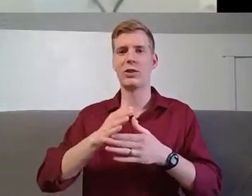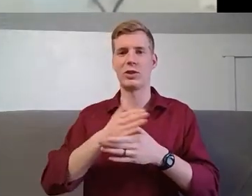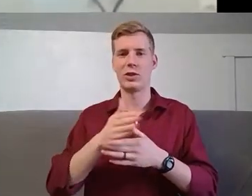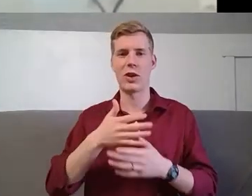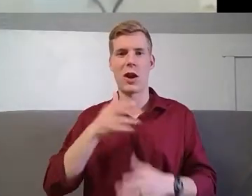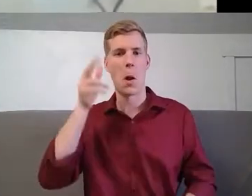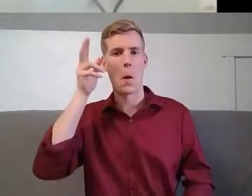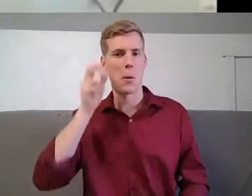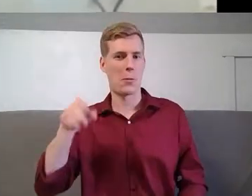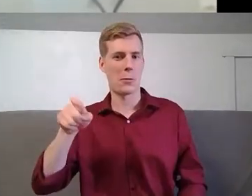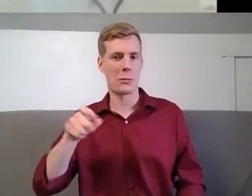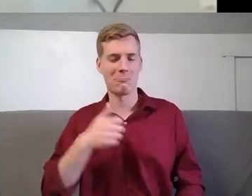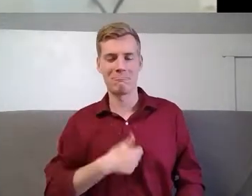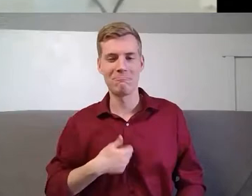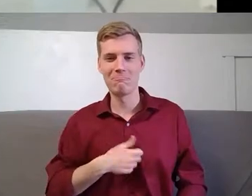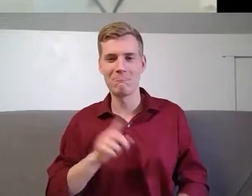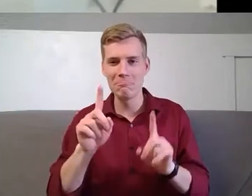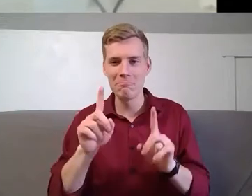So one sec.